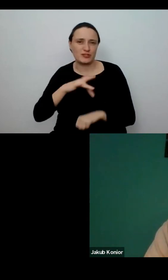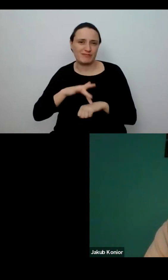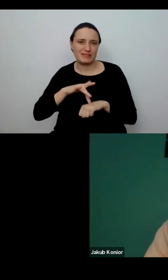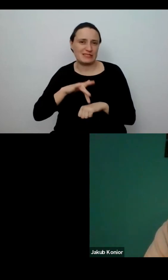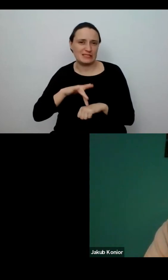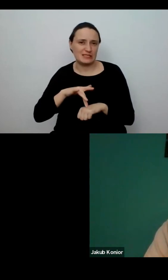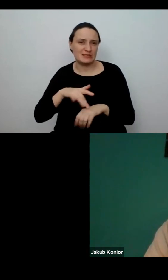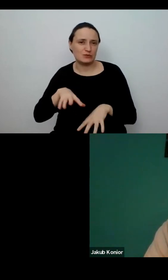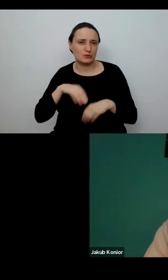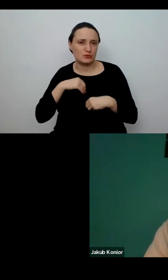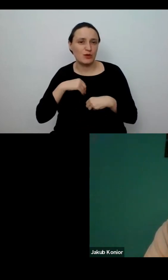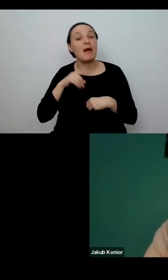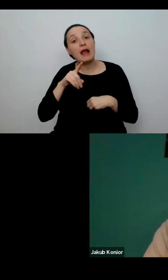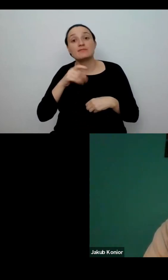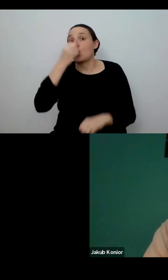it's better than nothing.